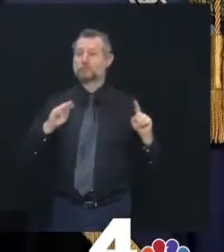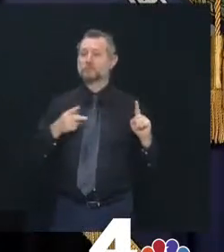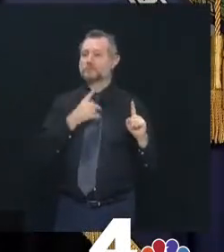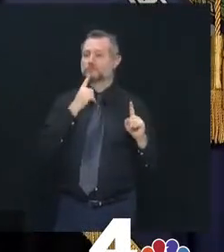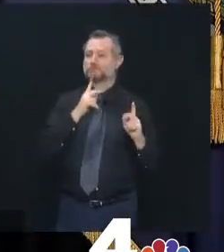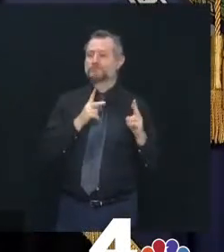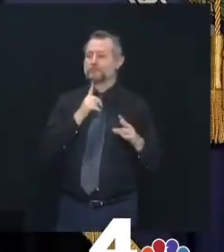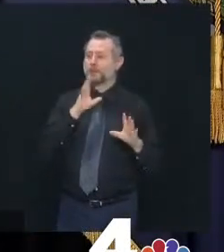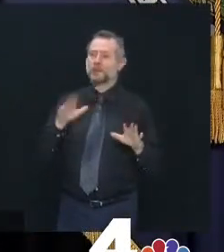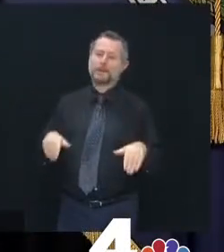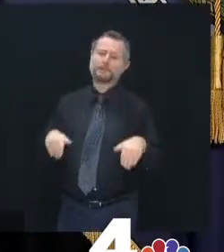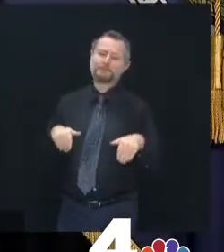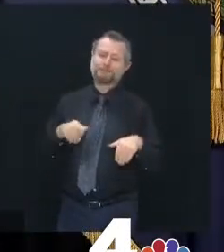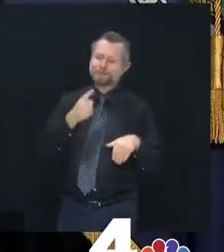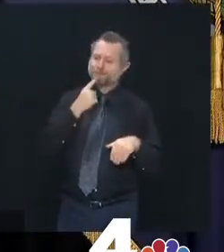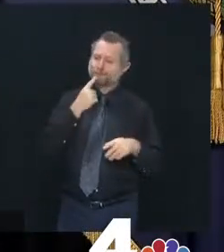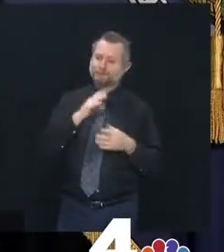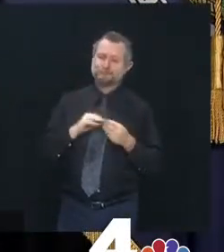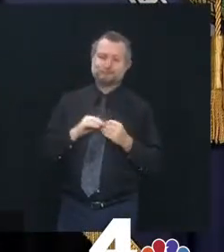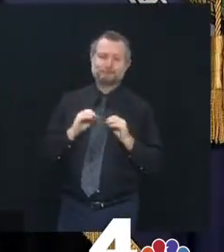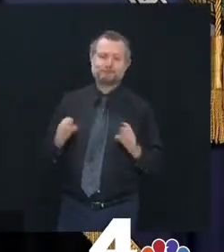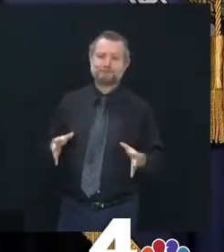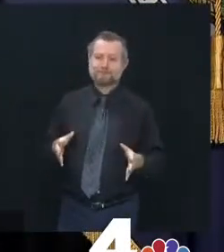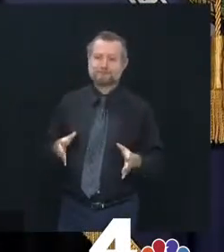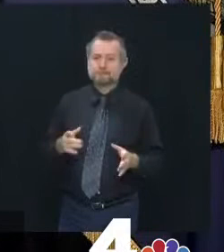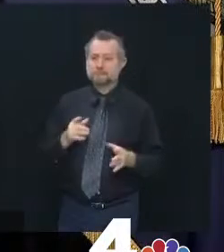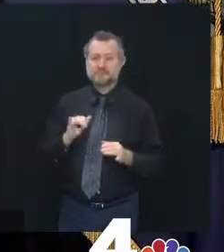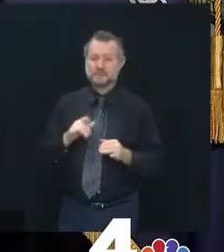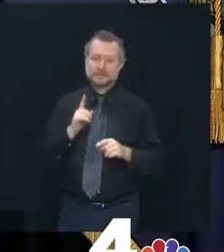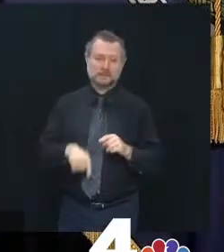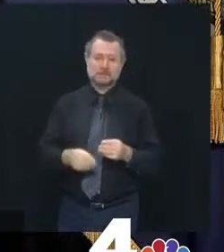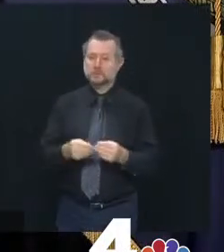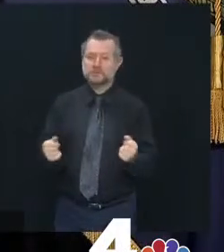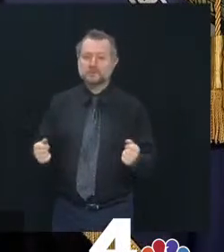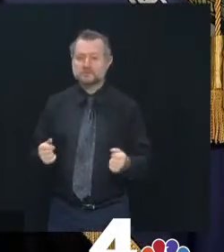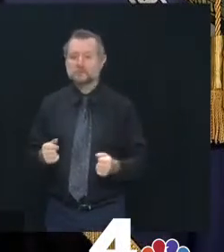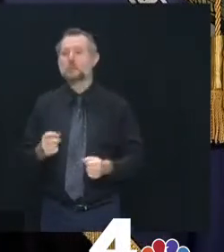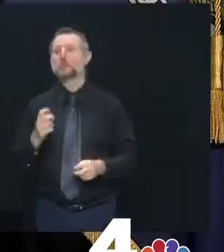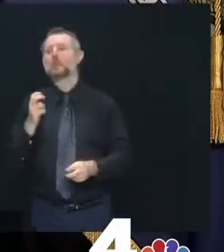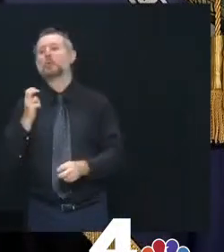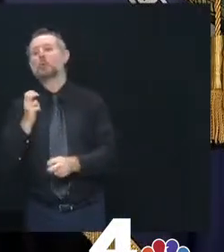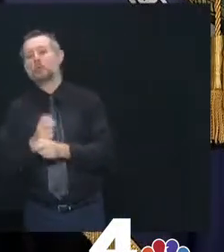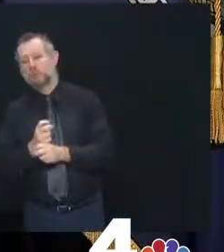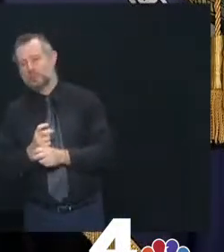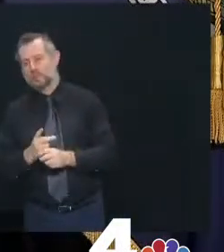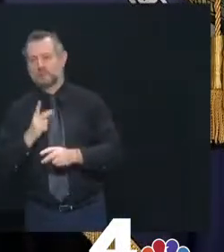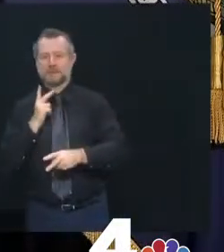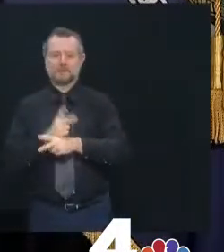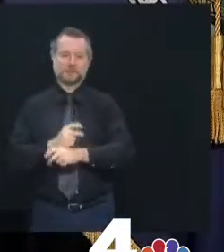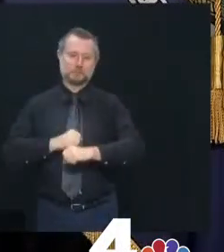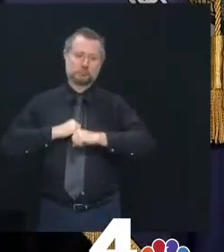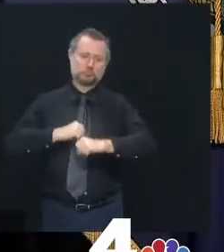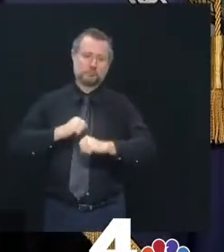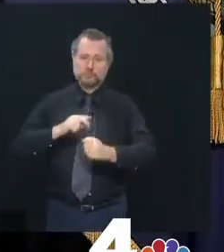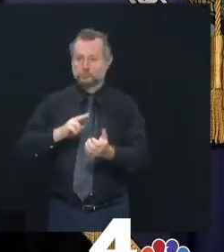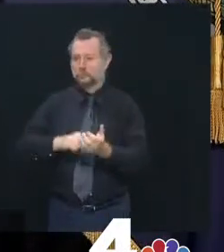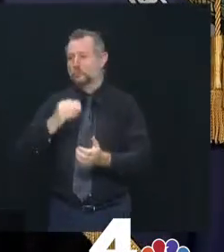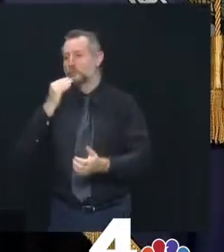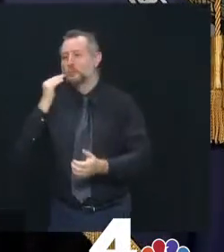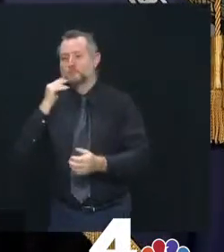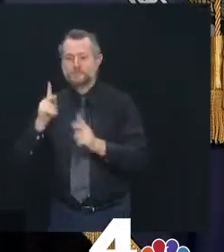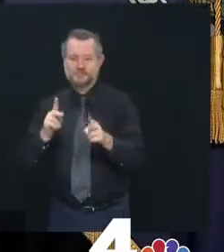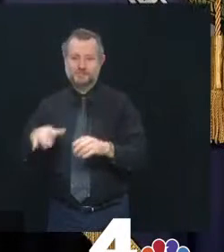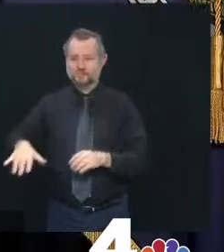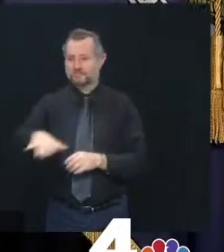you'll never solve that problem totally. They are old people with compromised immune systems, and